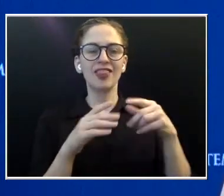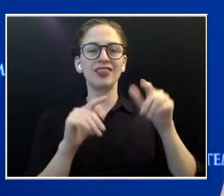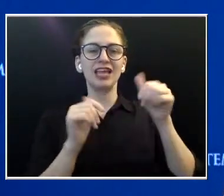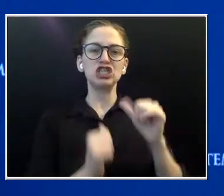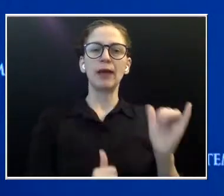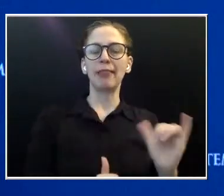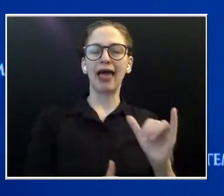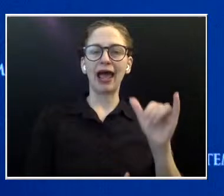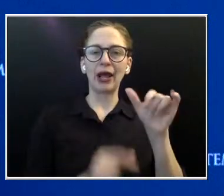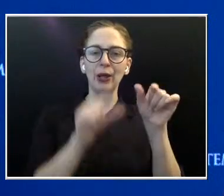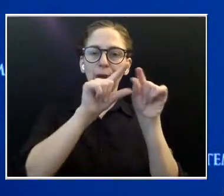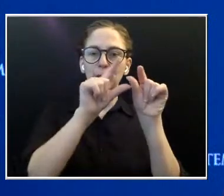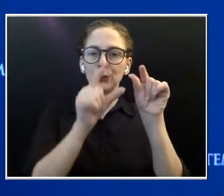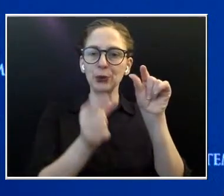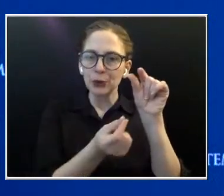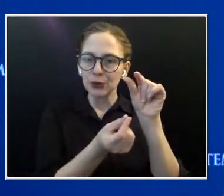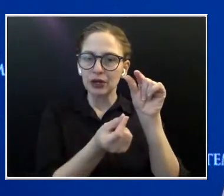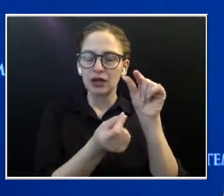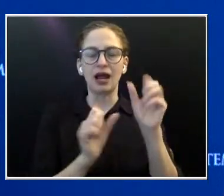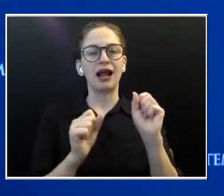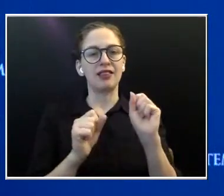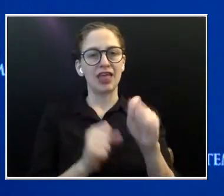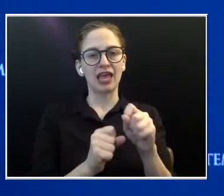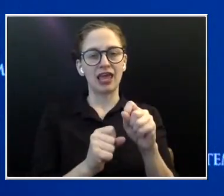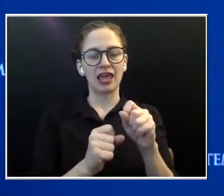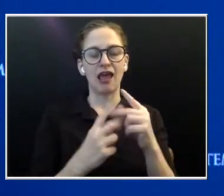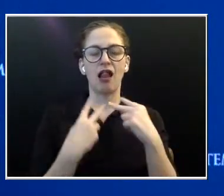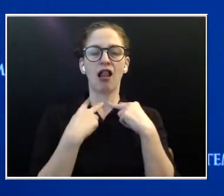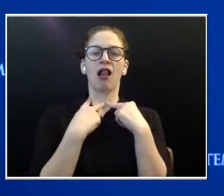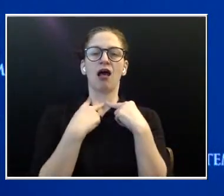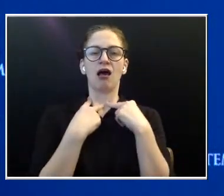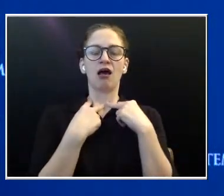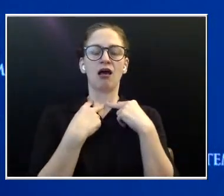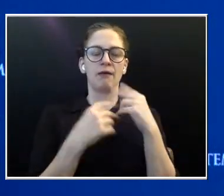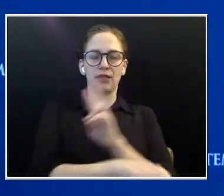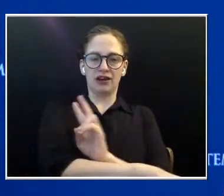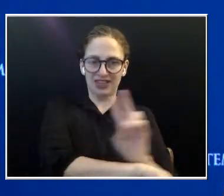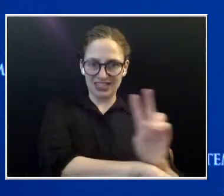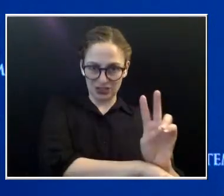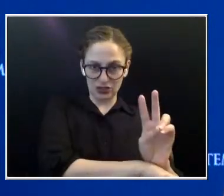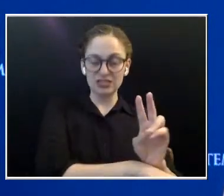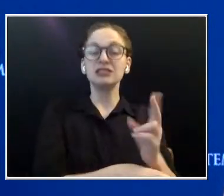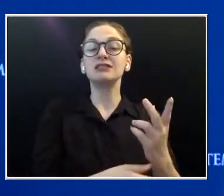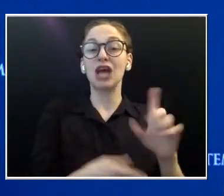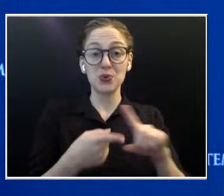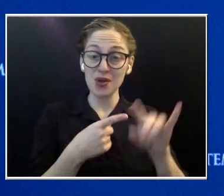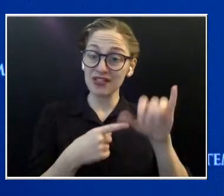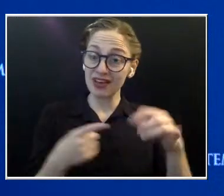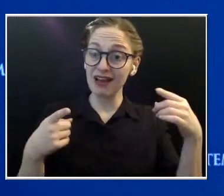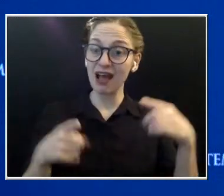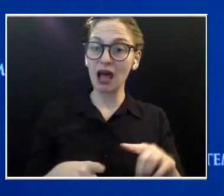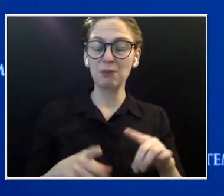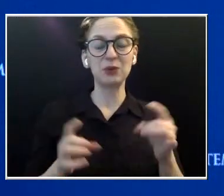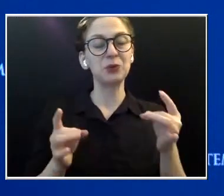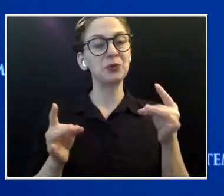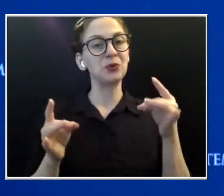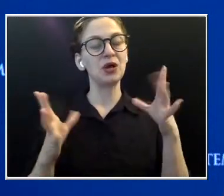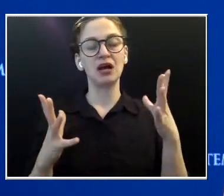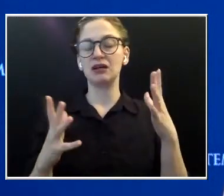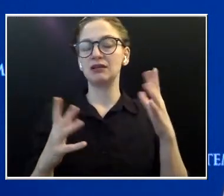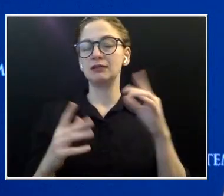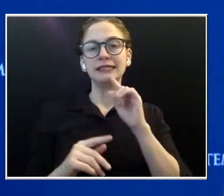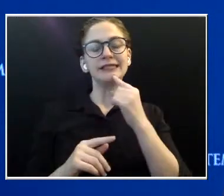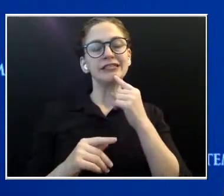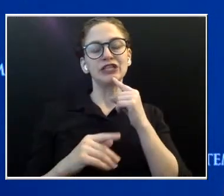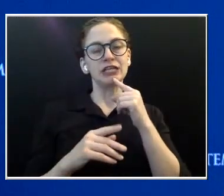cause tissue injury and severe pain crises in patients. It's a terrible, debilitating disease associated with very